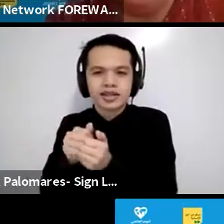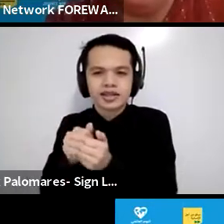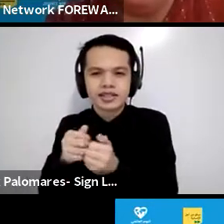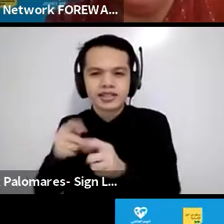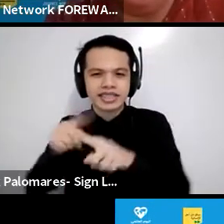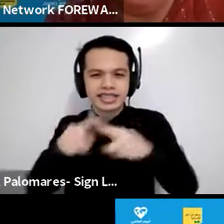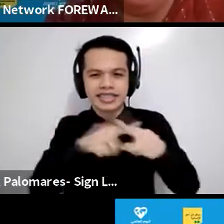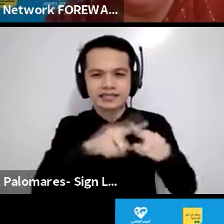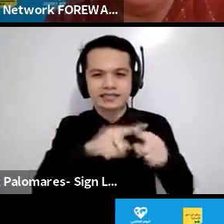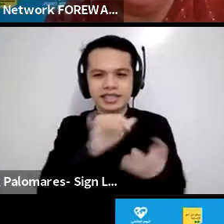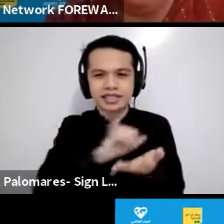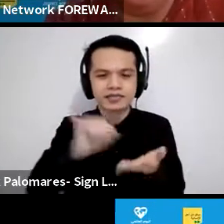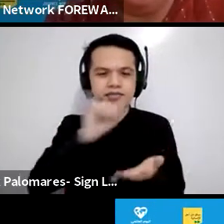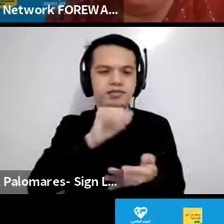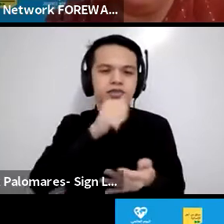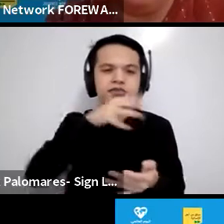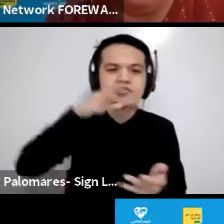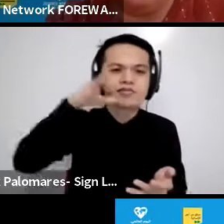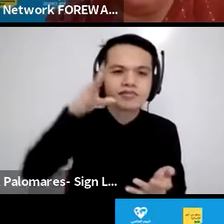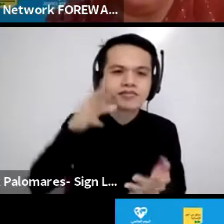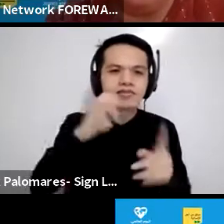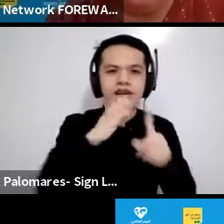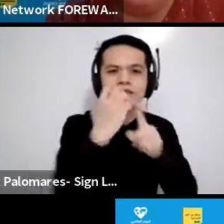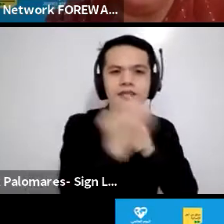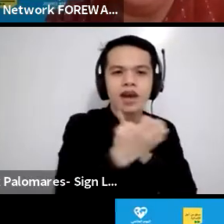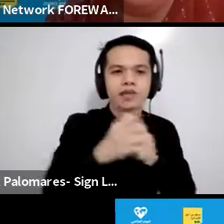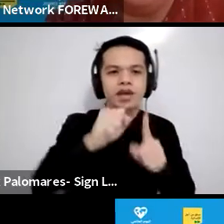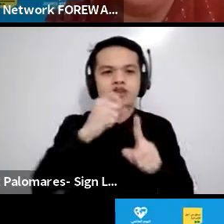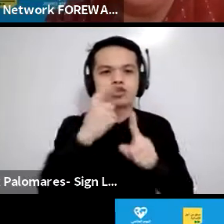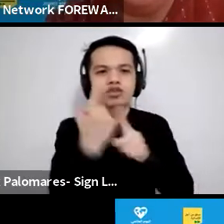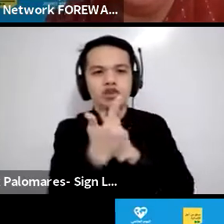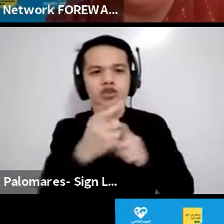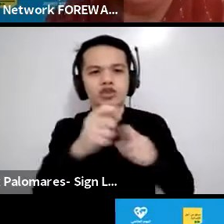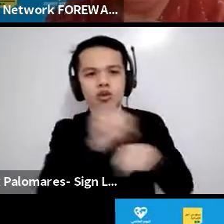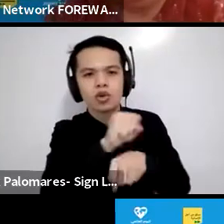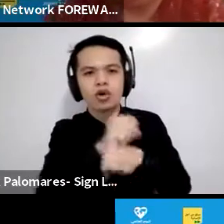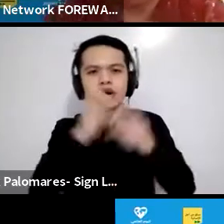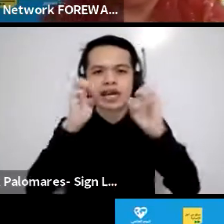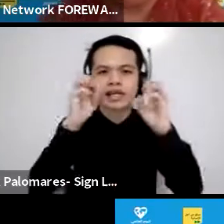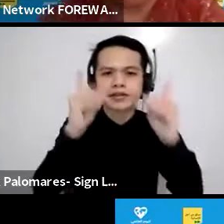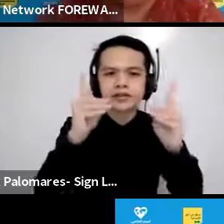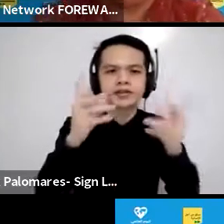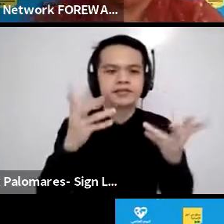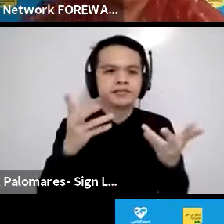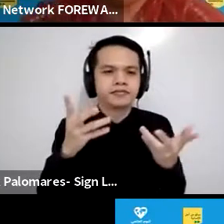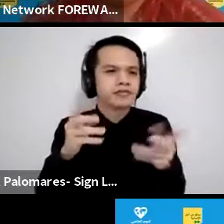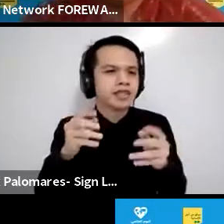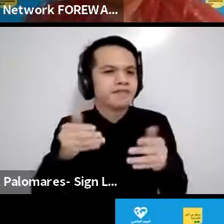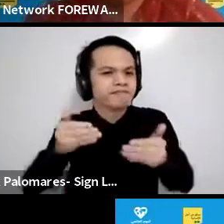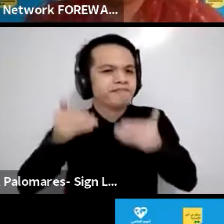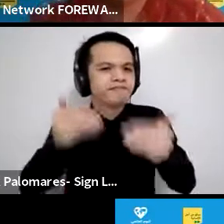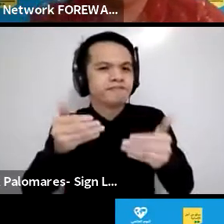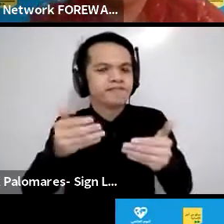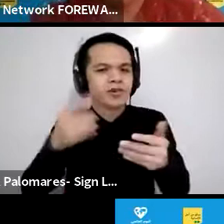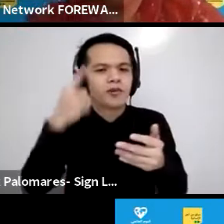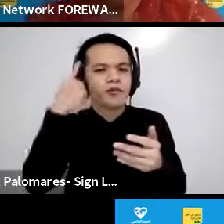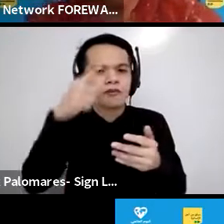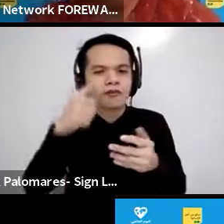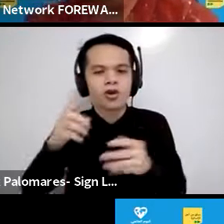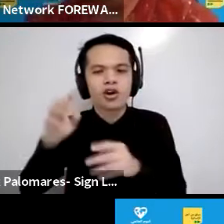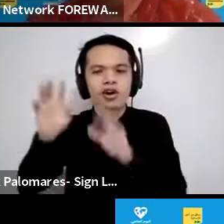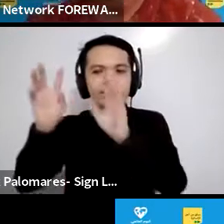you know, agriculture, environment, social work, education, you know, to really push, you know, for